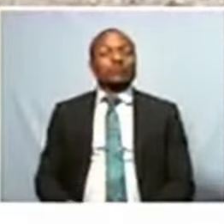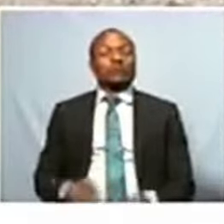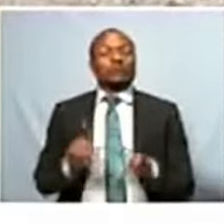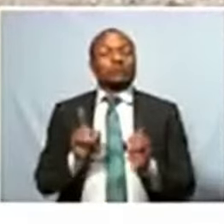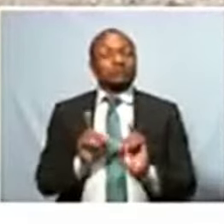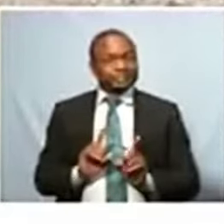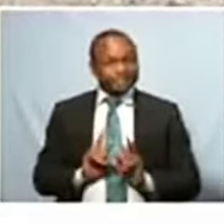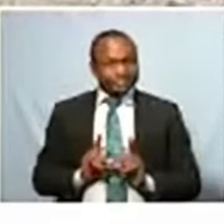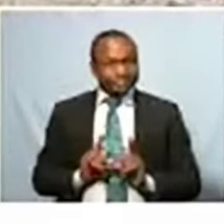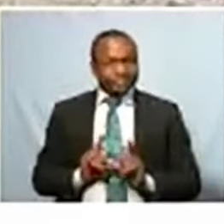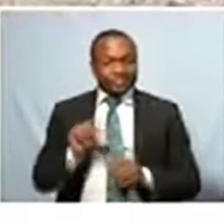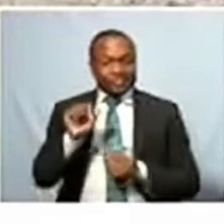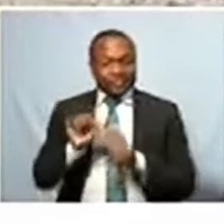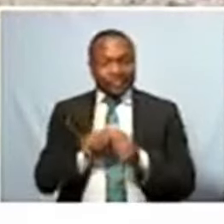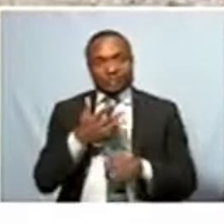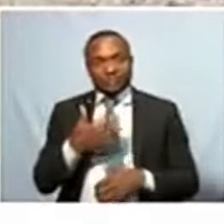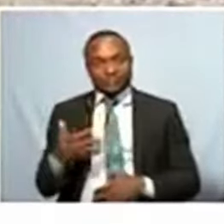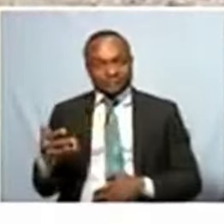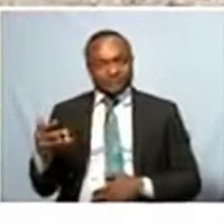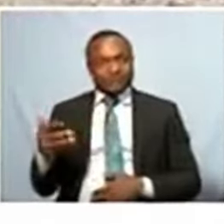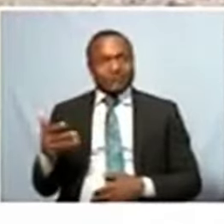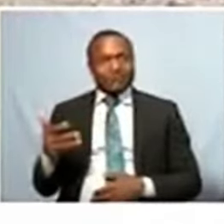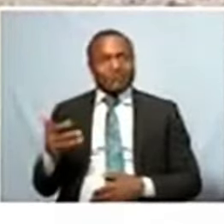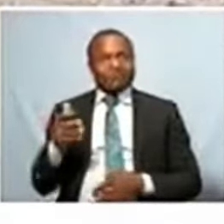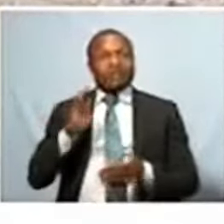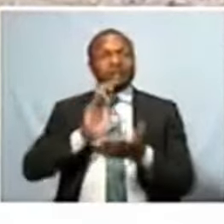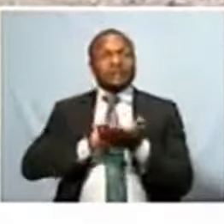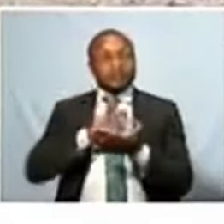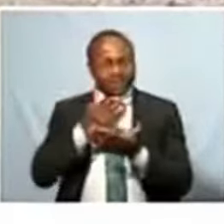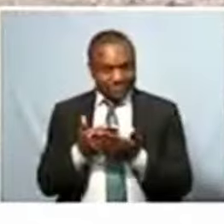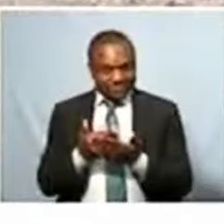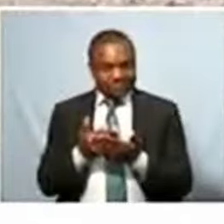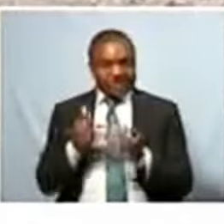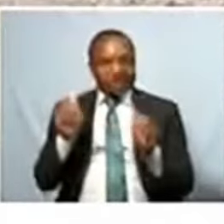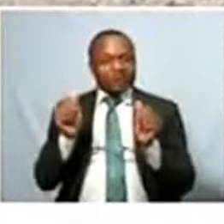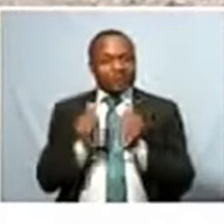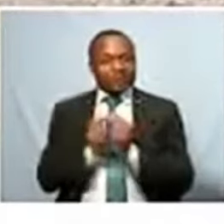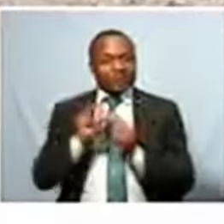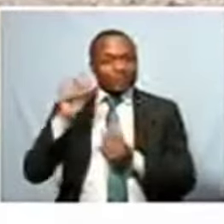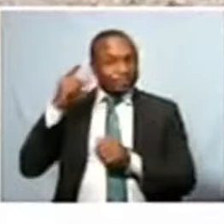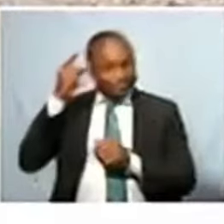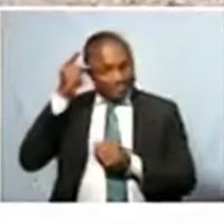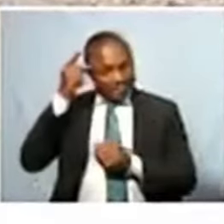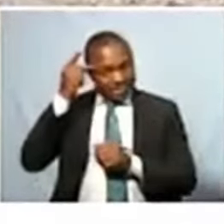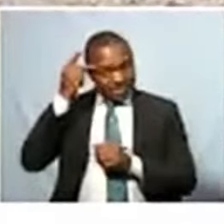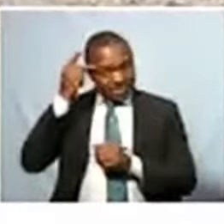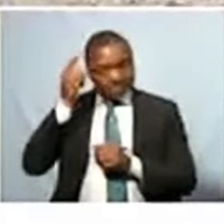where everything is interpreted with a political lens,